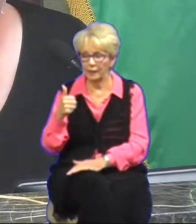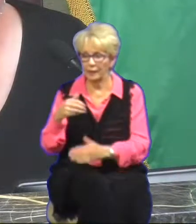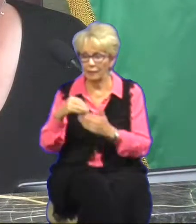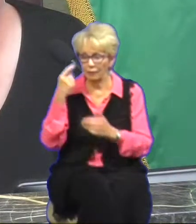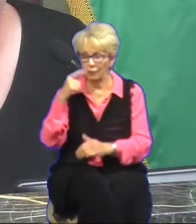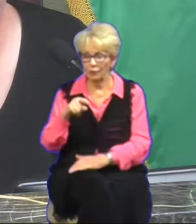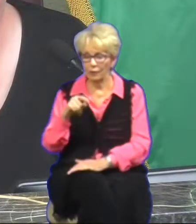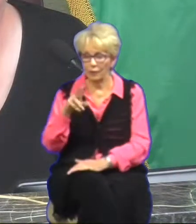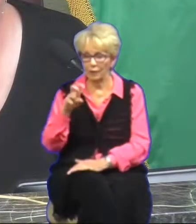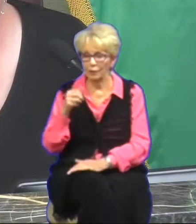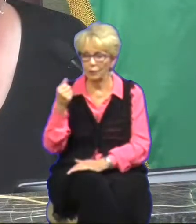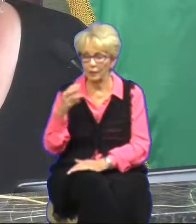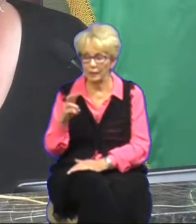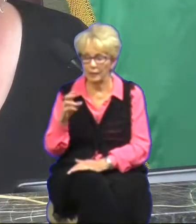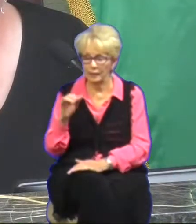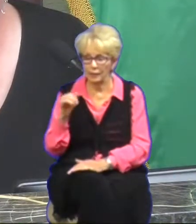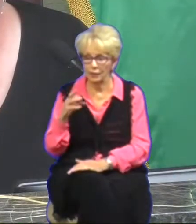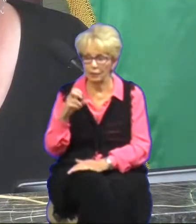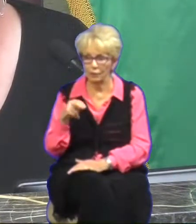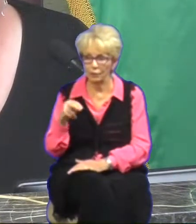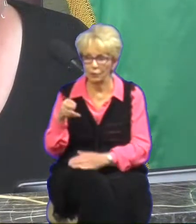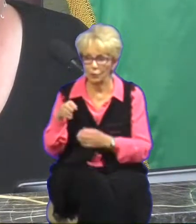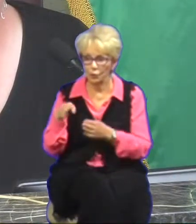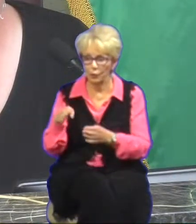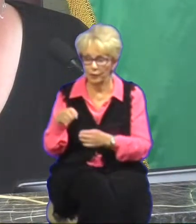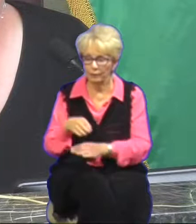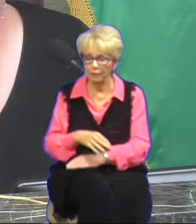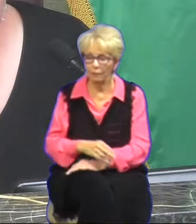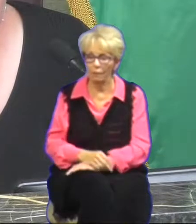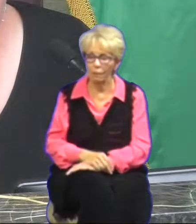$14,910 for 216 Jefferson Street.